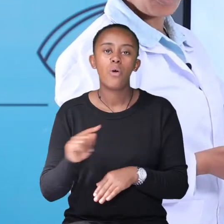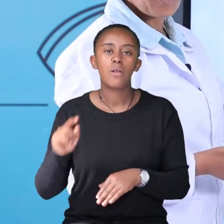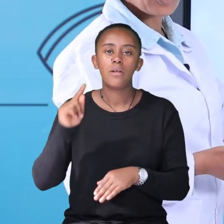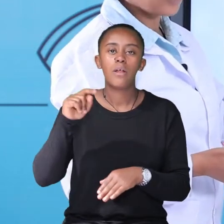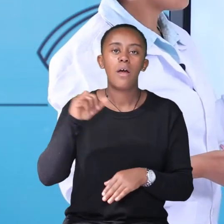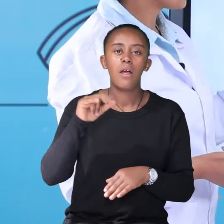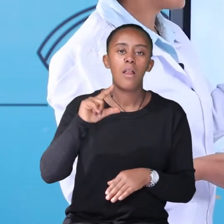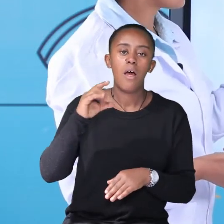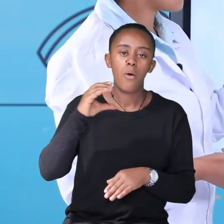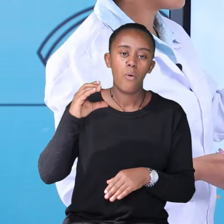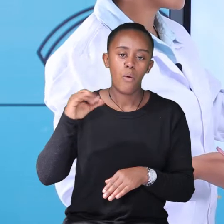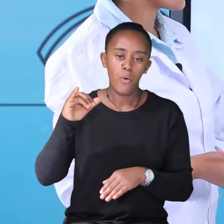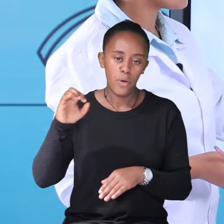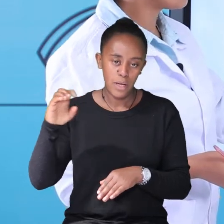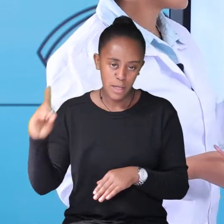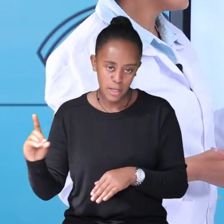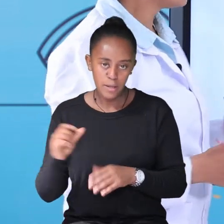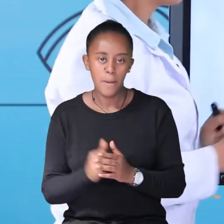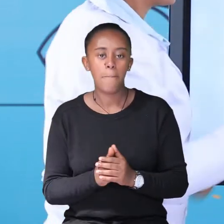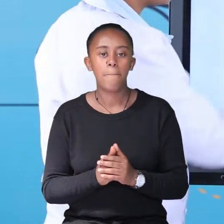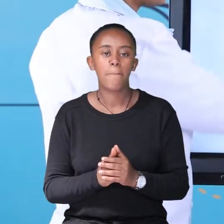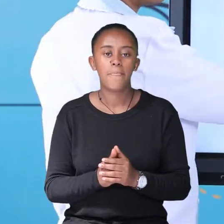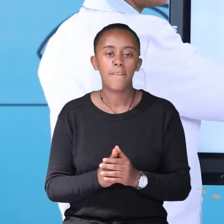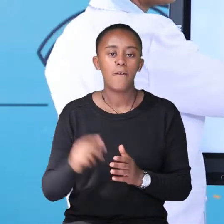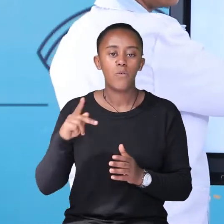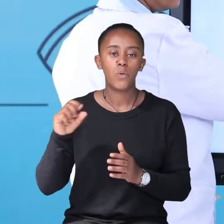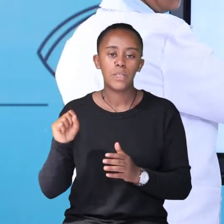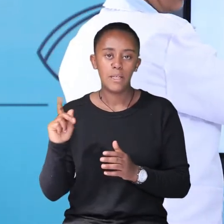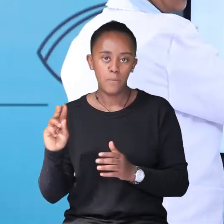thylakoid membrane. Here you have photosystem 2. When light